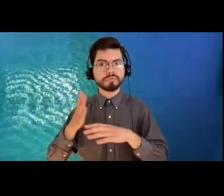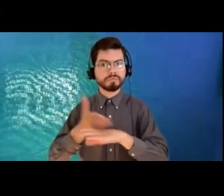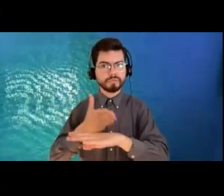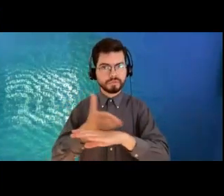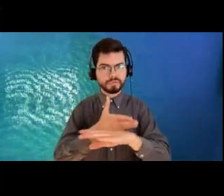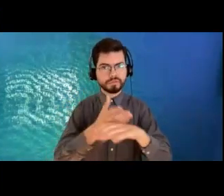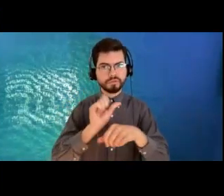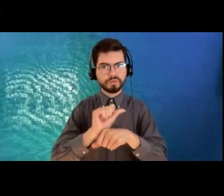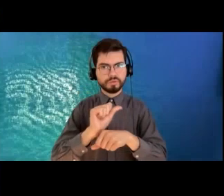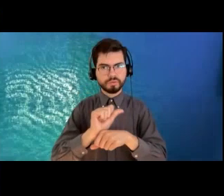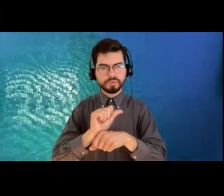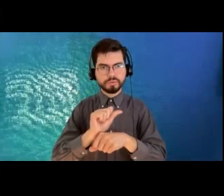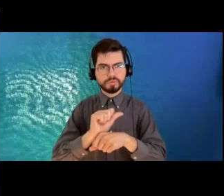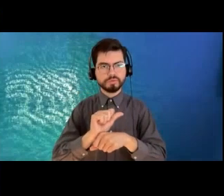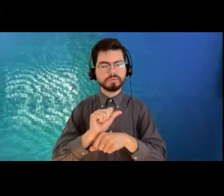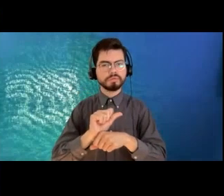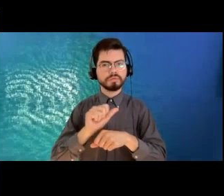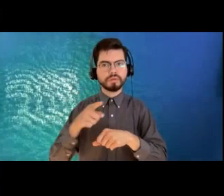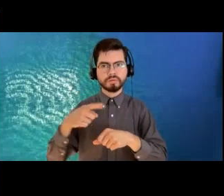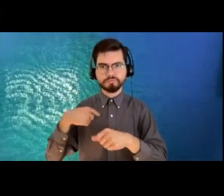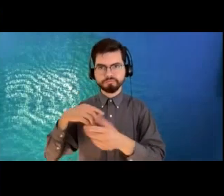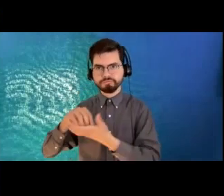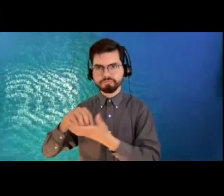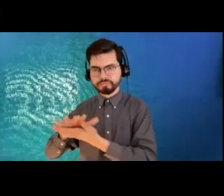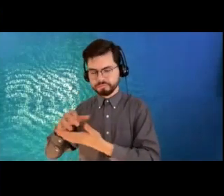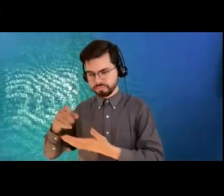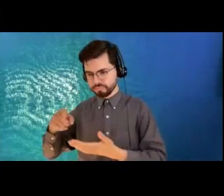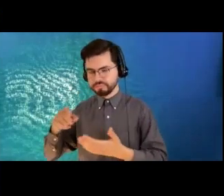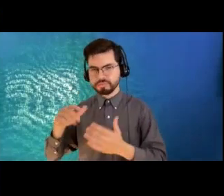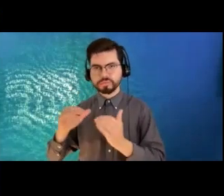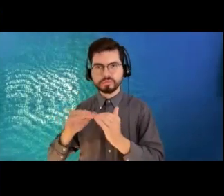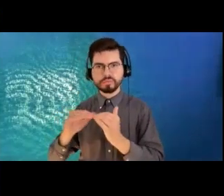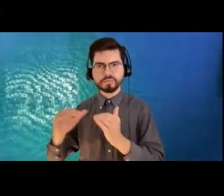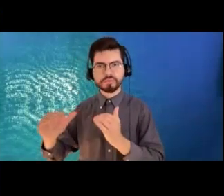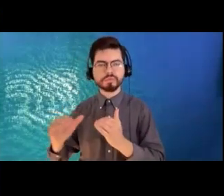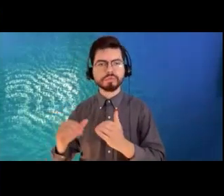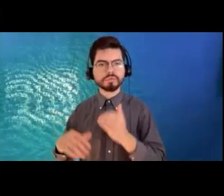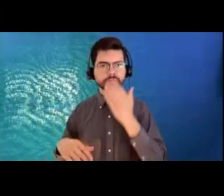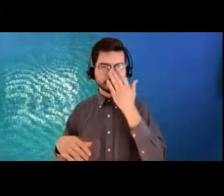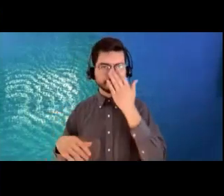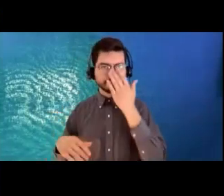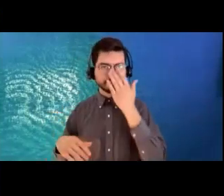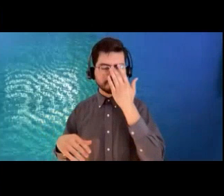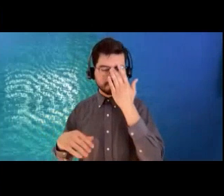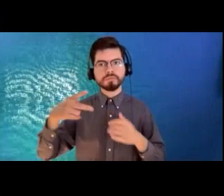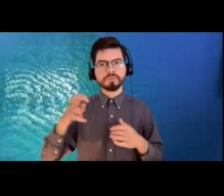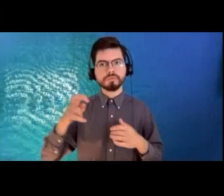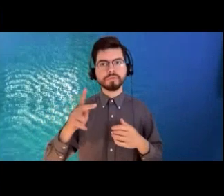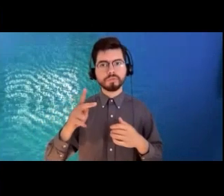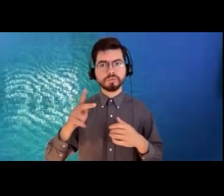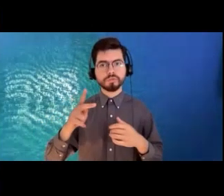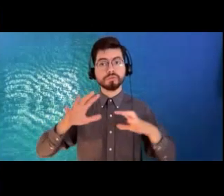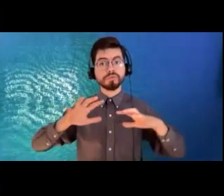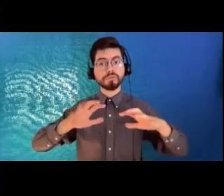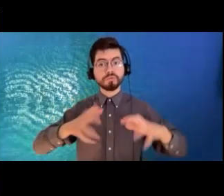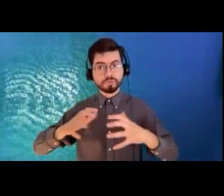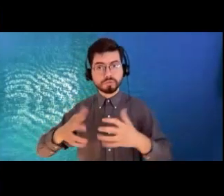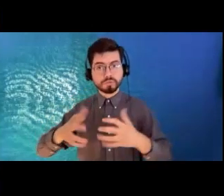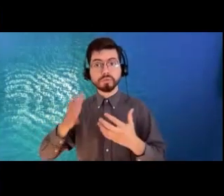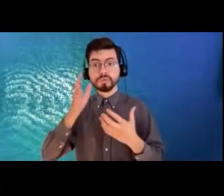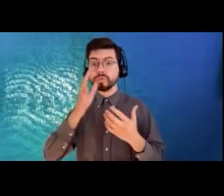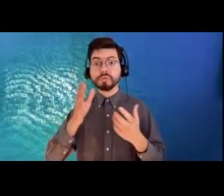I will come back to that. I think I have that down on the floor. Our park crews will be doing they'll continue to be doing